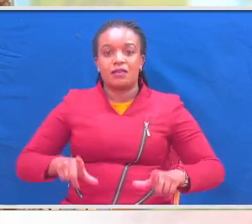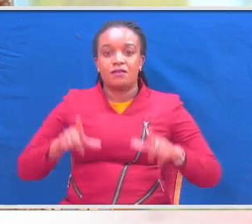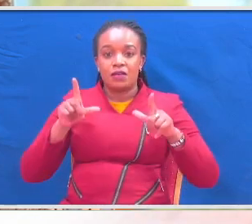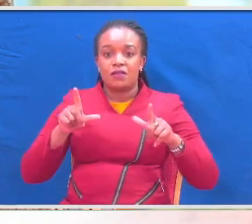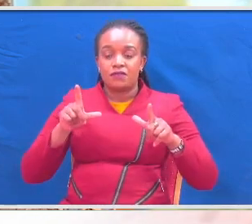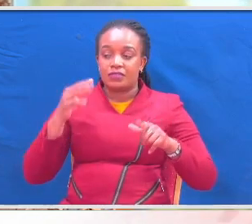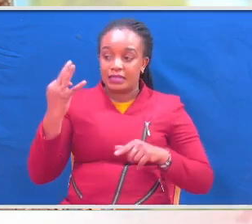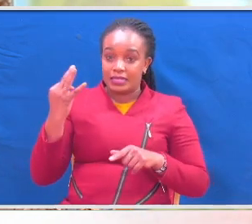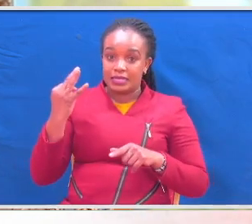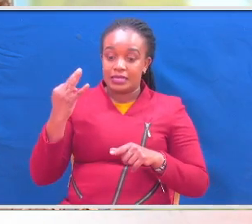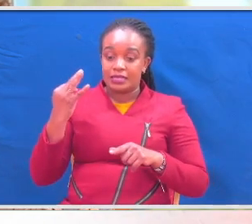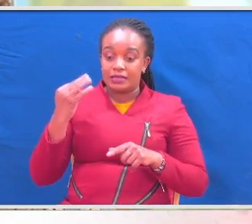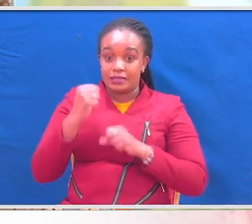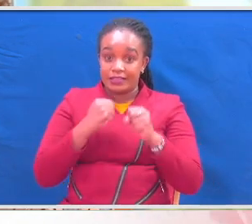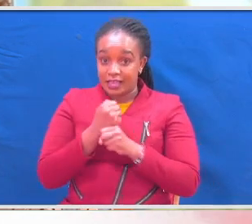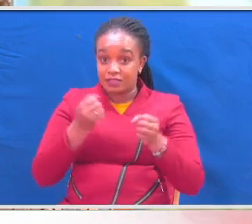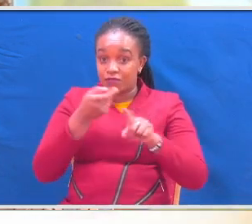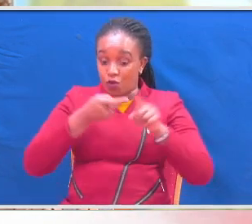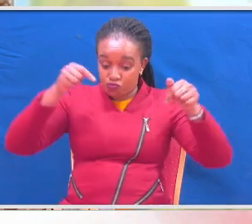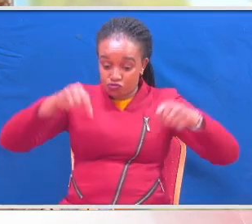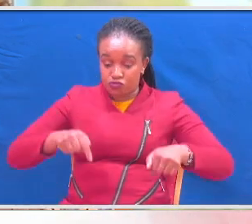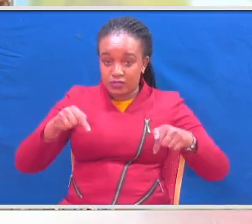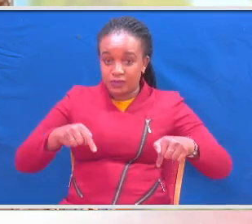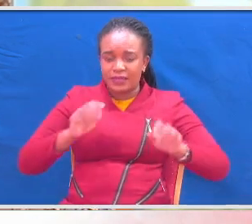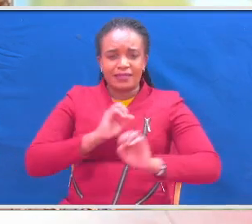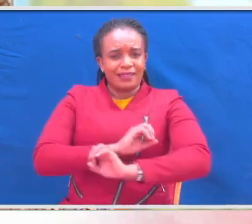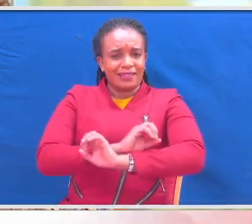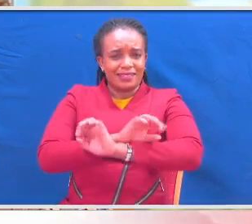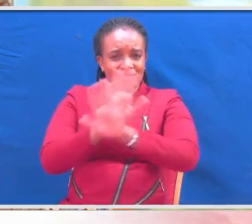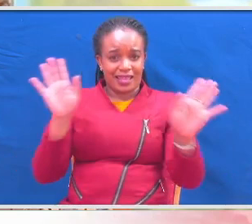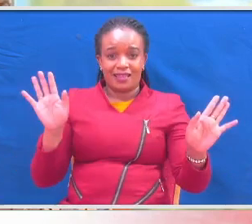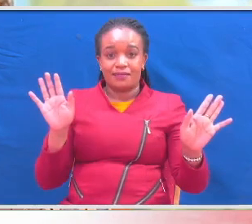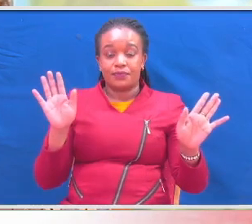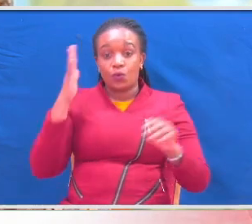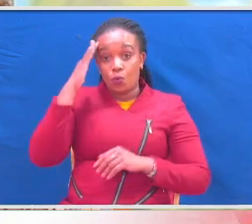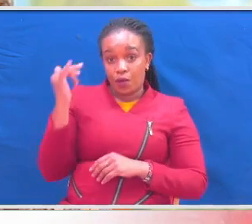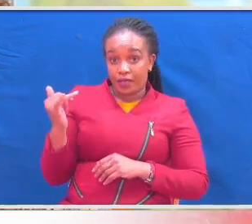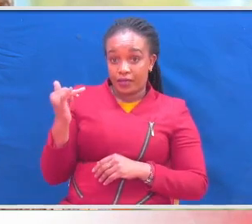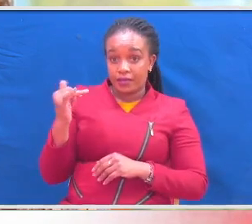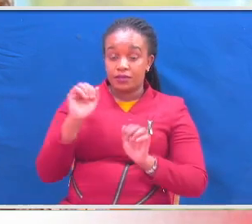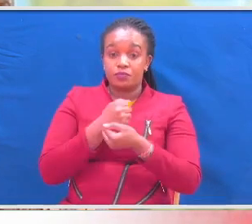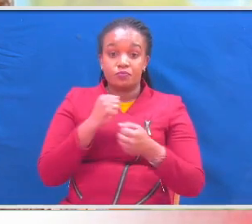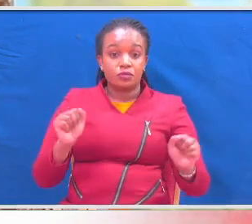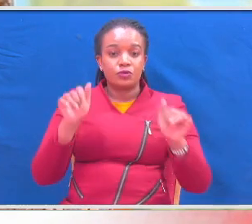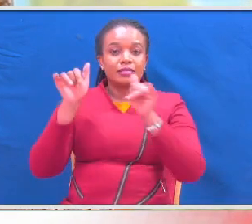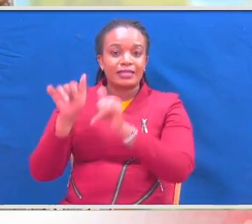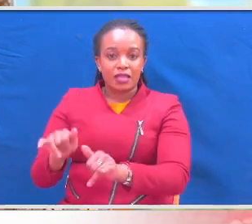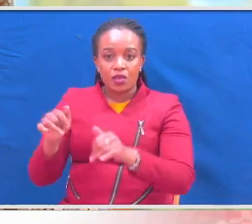ahead. It is clear. Because you cannot go and stay in a hotel and